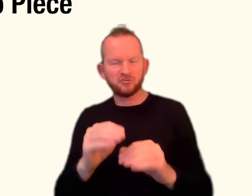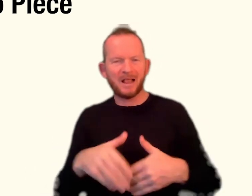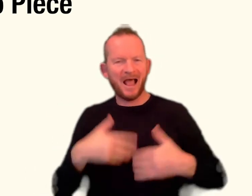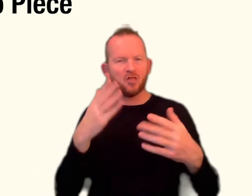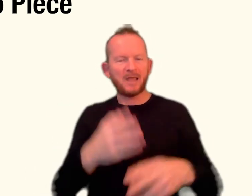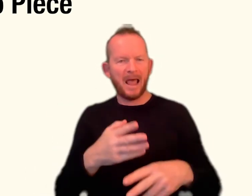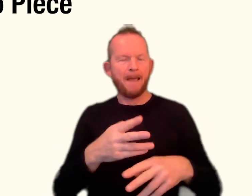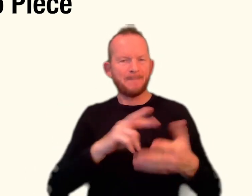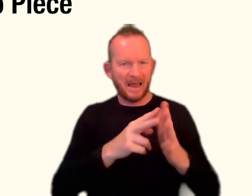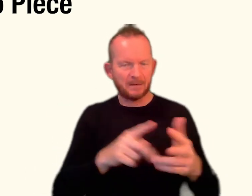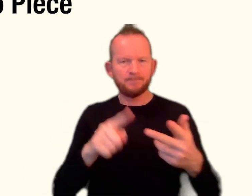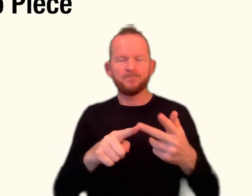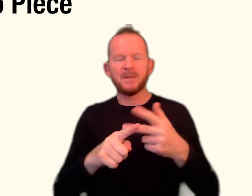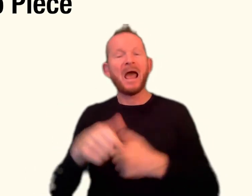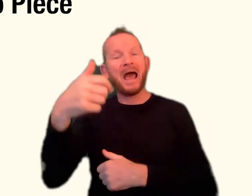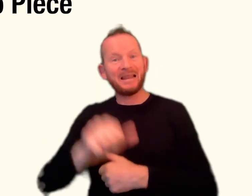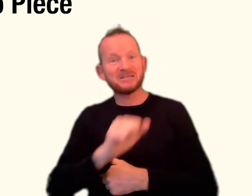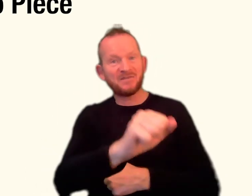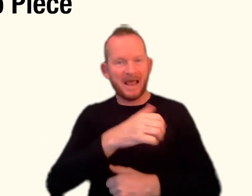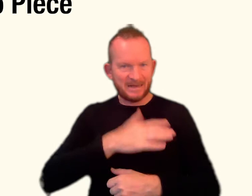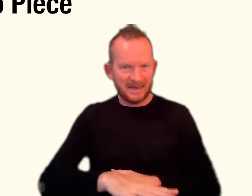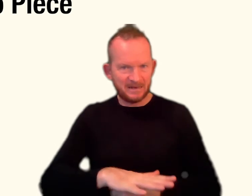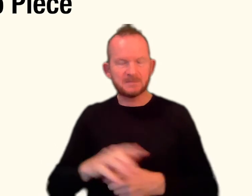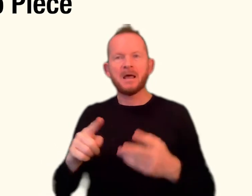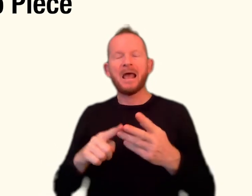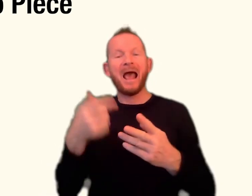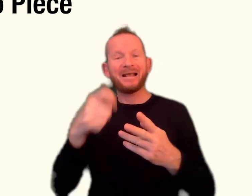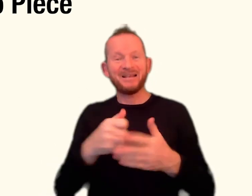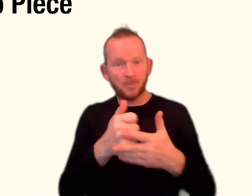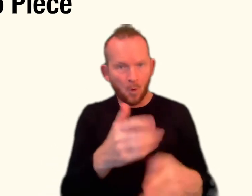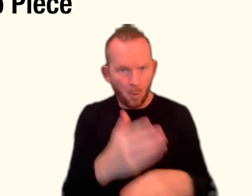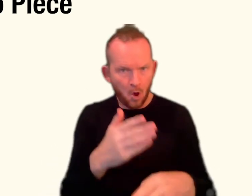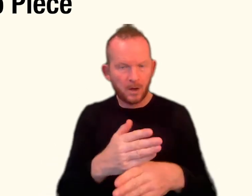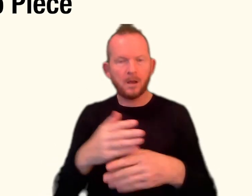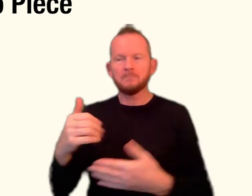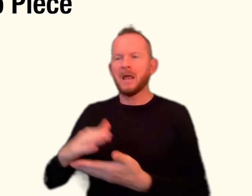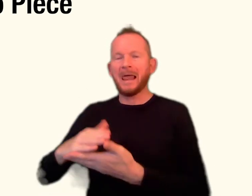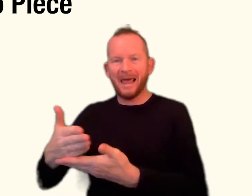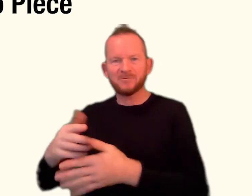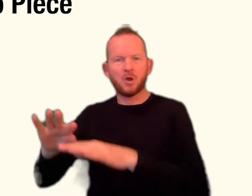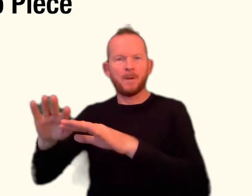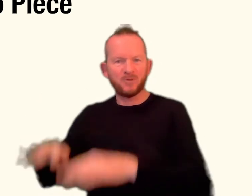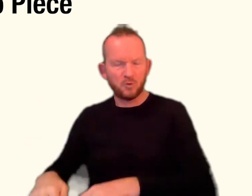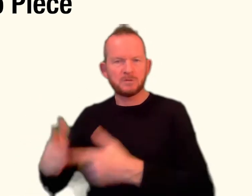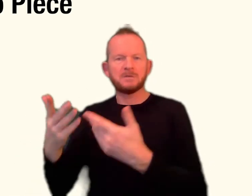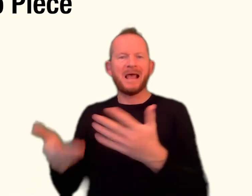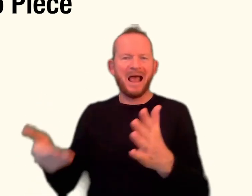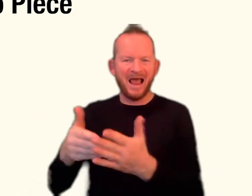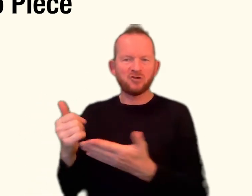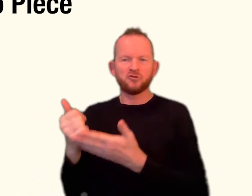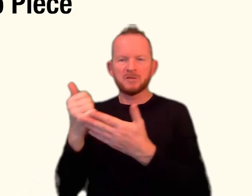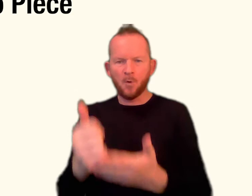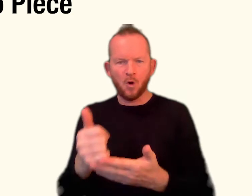plan. They have a list of their needs. They have a key support worker. They have laptops, computers. They have extra support